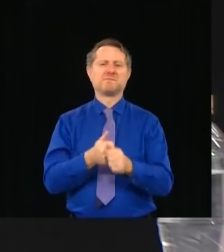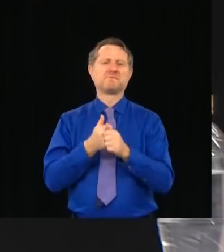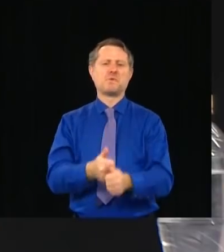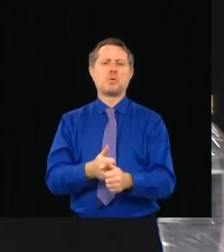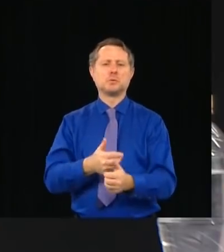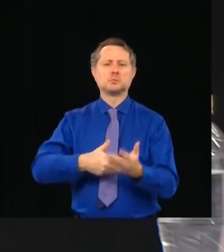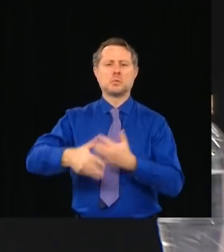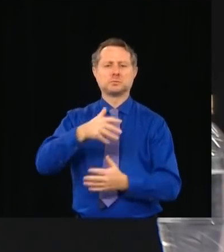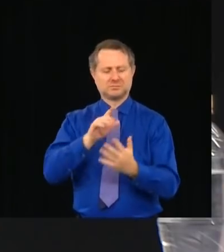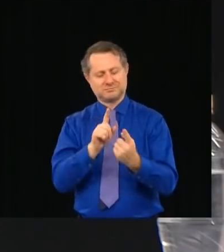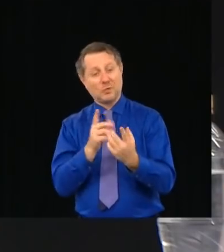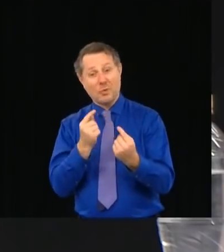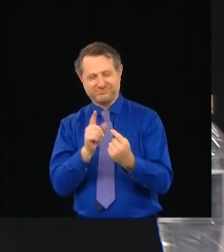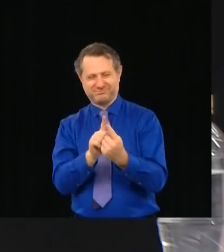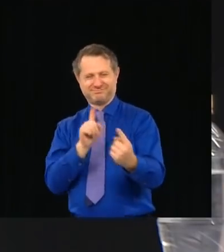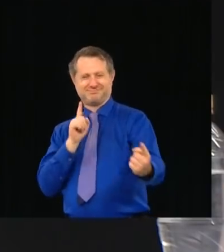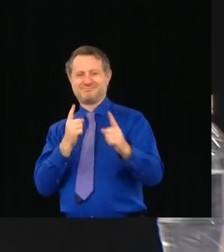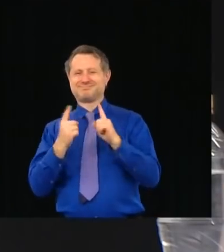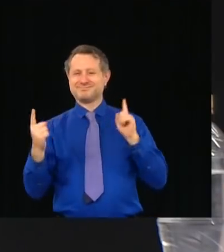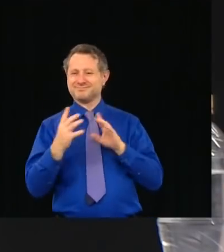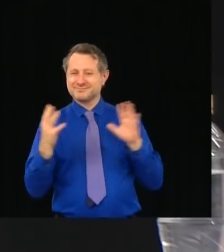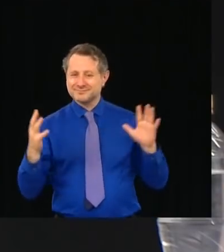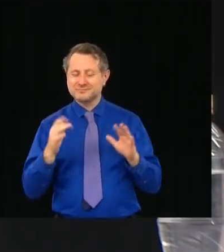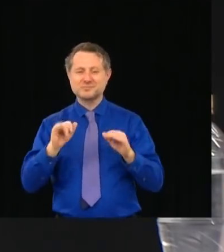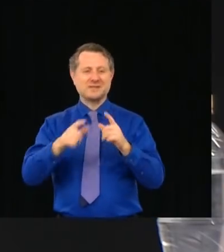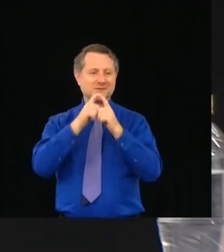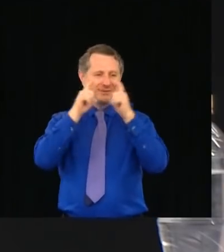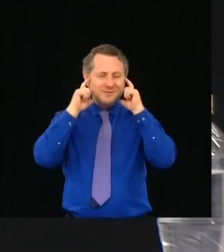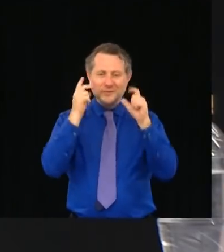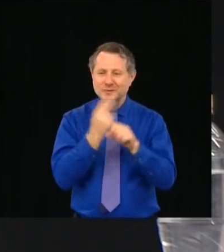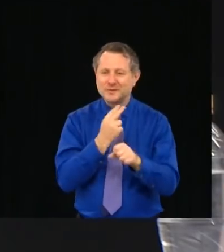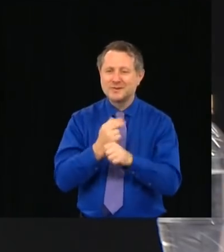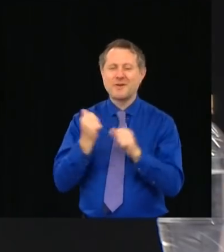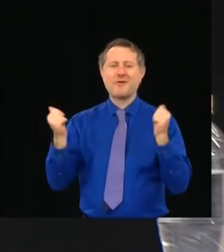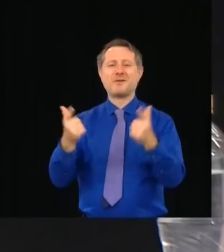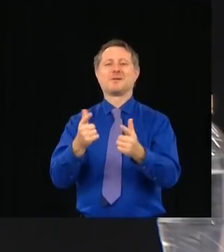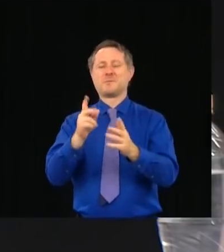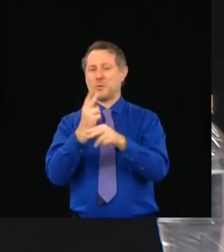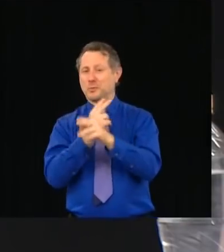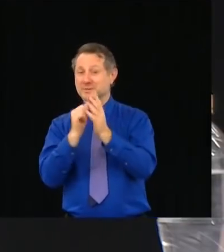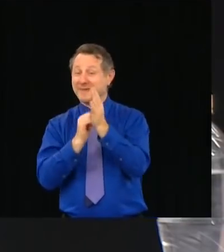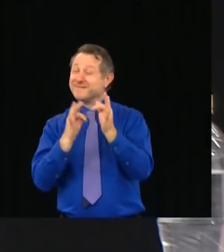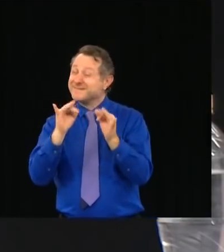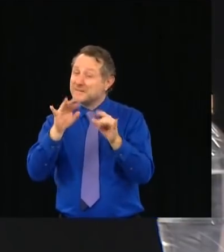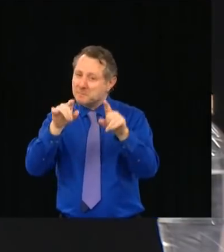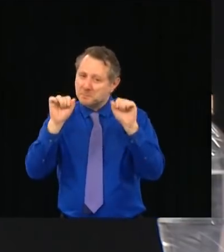properly done, where we're making sure that everyone's wearing masks, where they're wearing gloves if that's possible, and that we do this